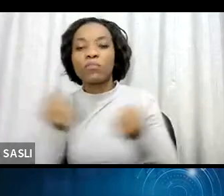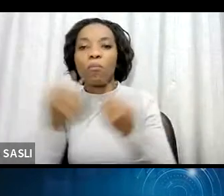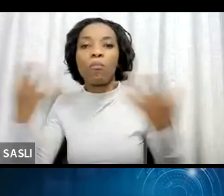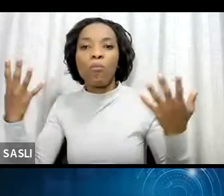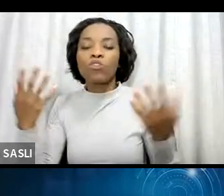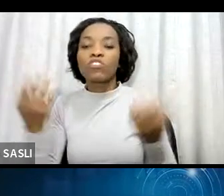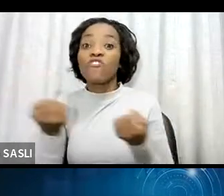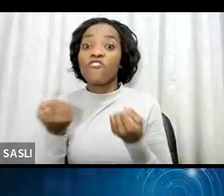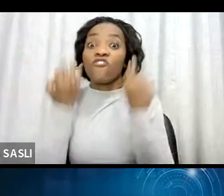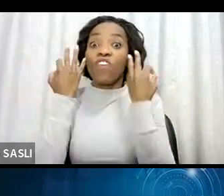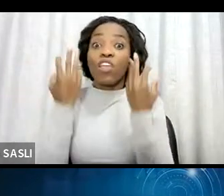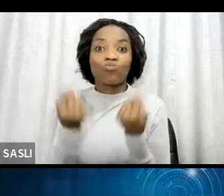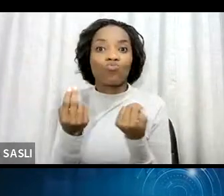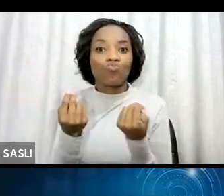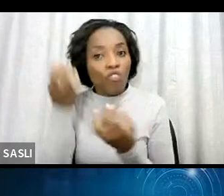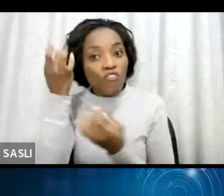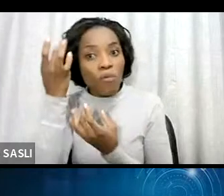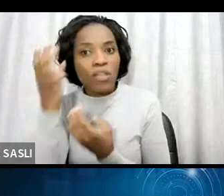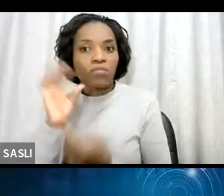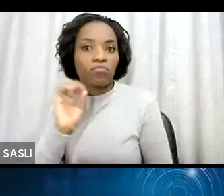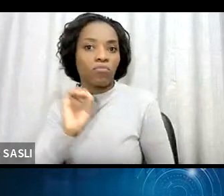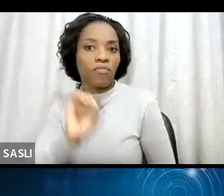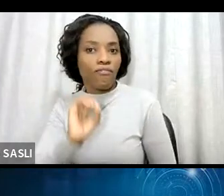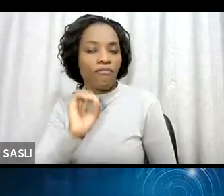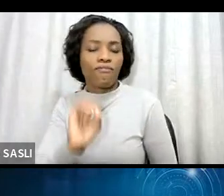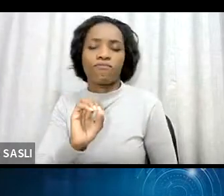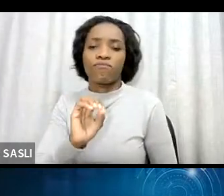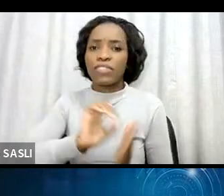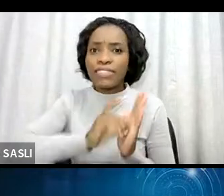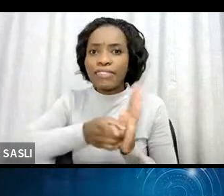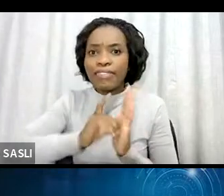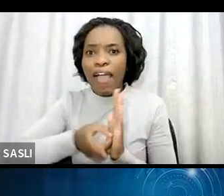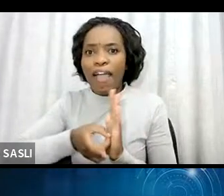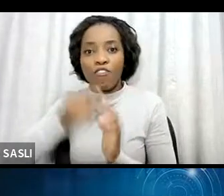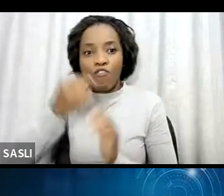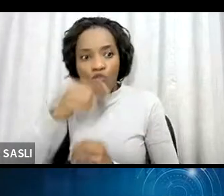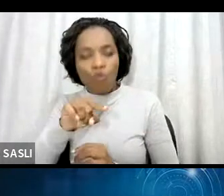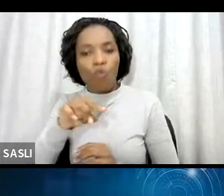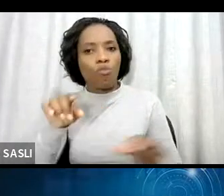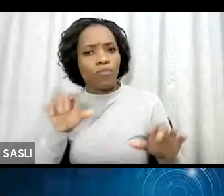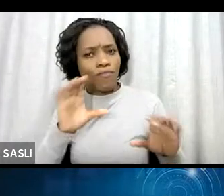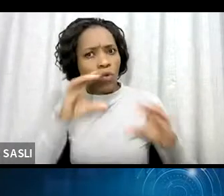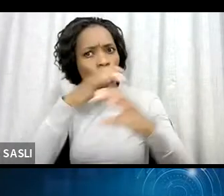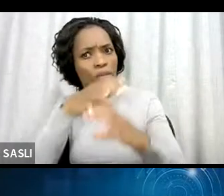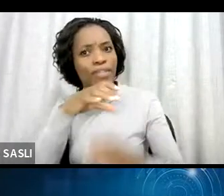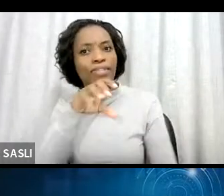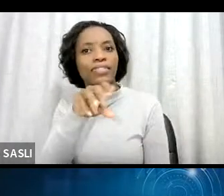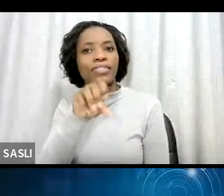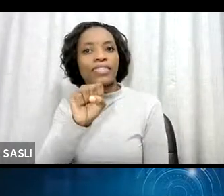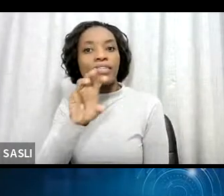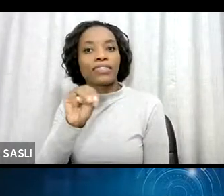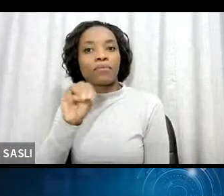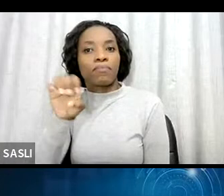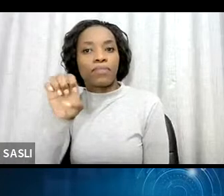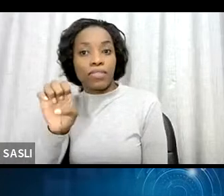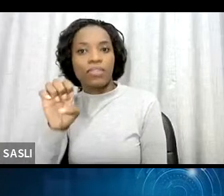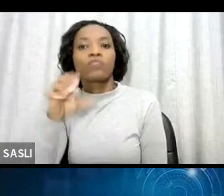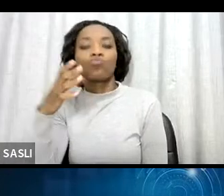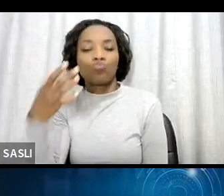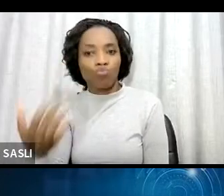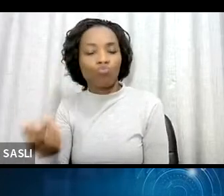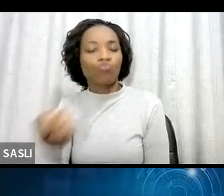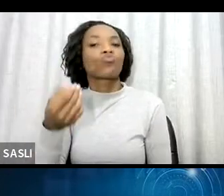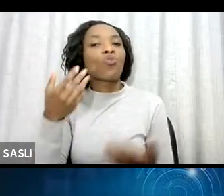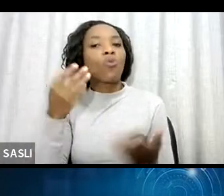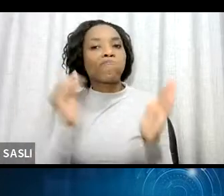and new information that is specially designed for our SMMEs get published and posted on